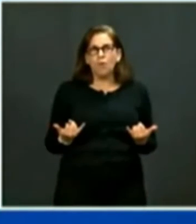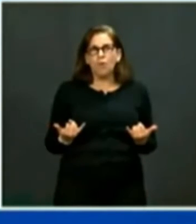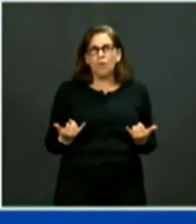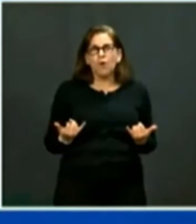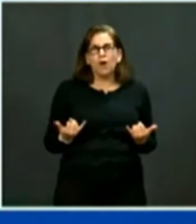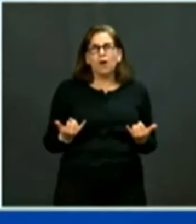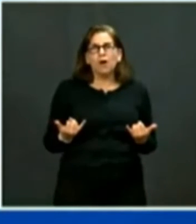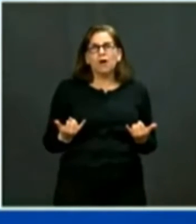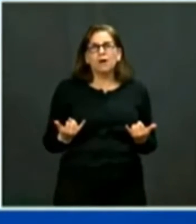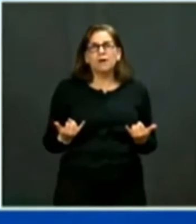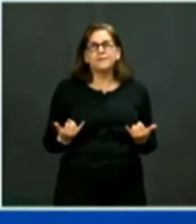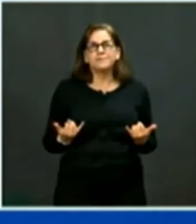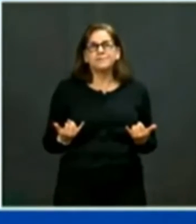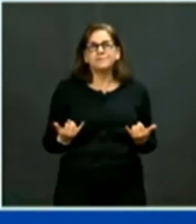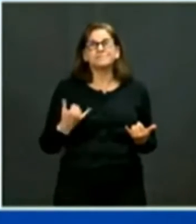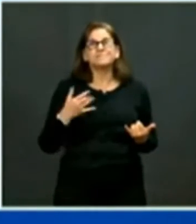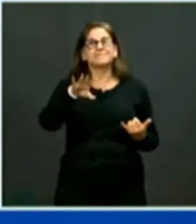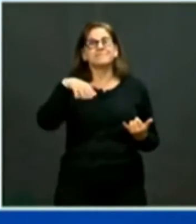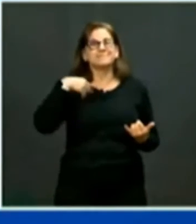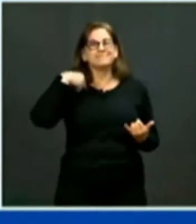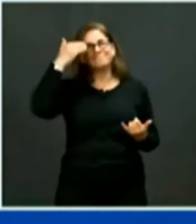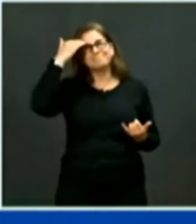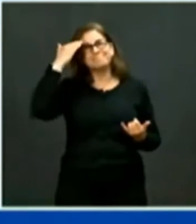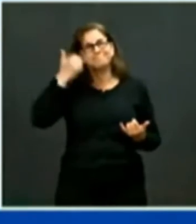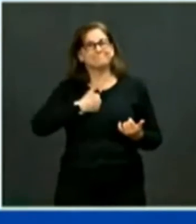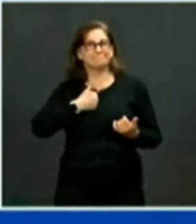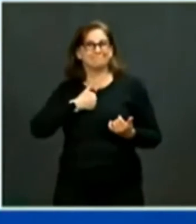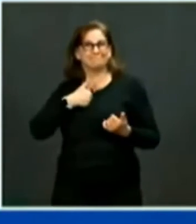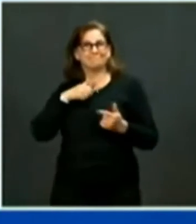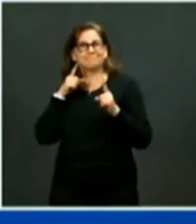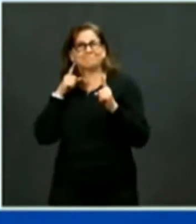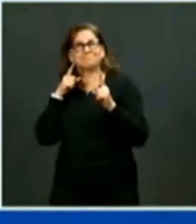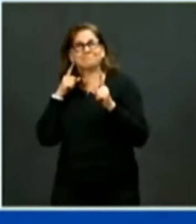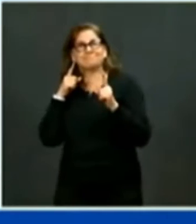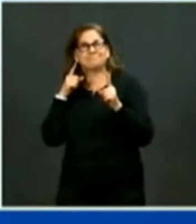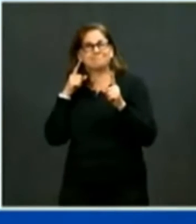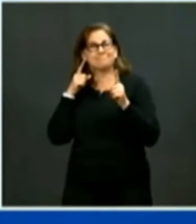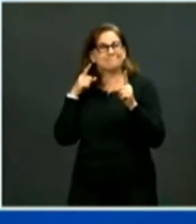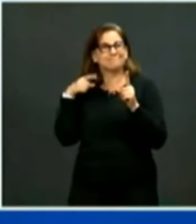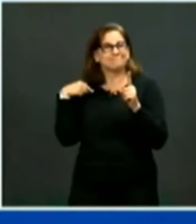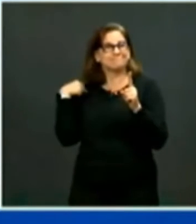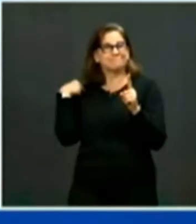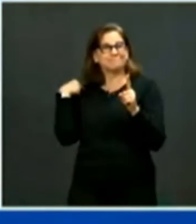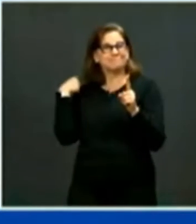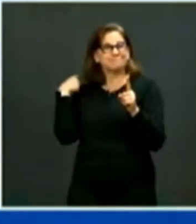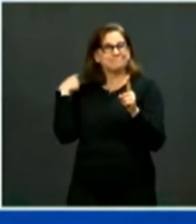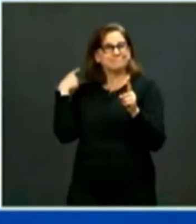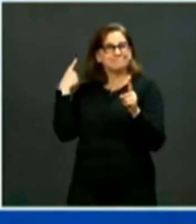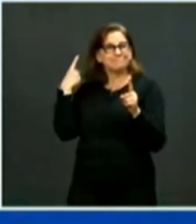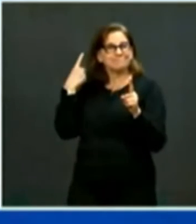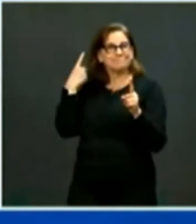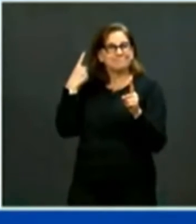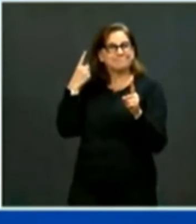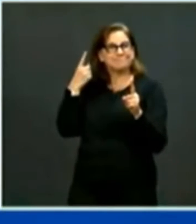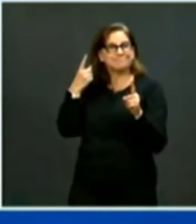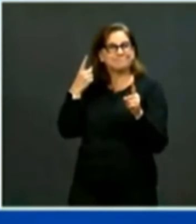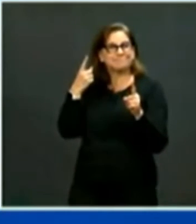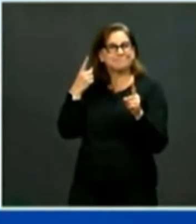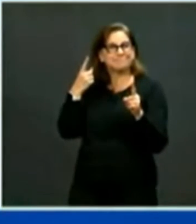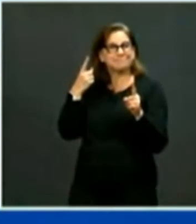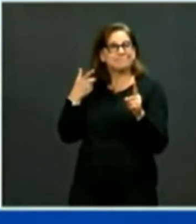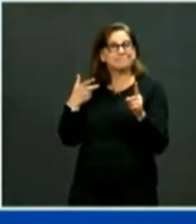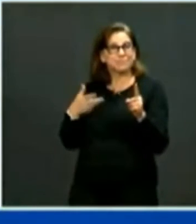time. He knows what Got hobby it done horse is. once. We should also ban assault weapons and high-capacity magazines in this